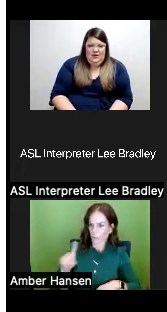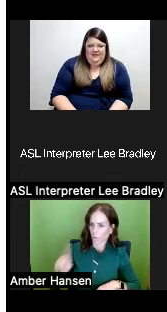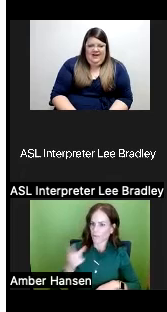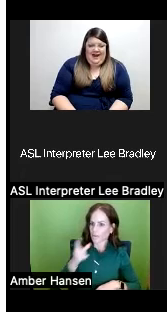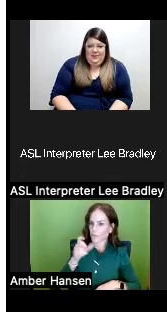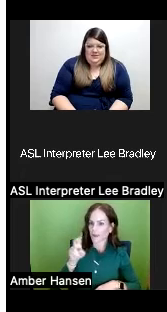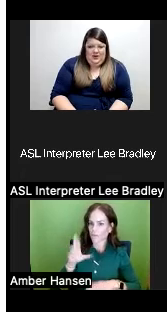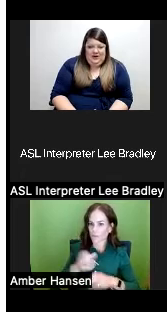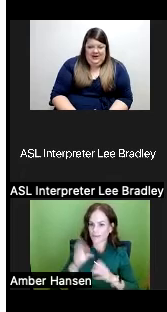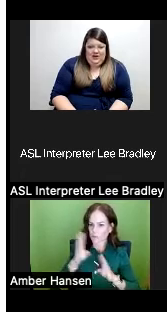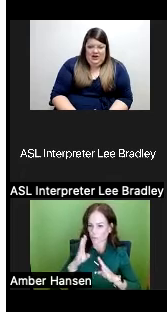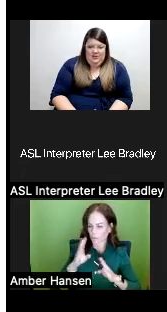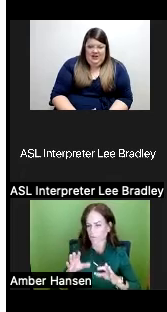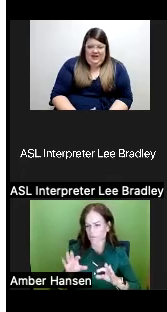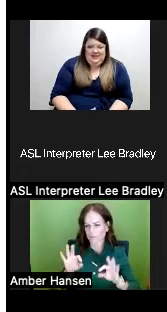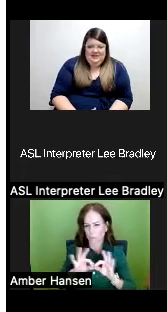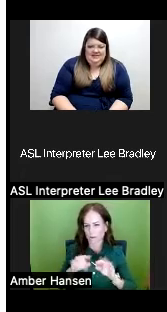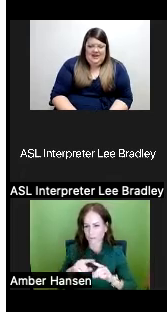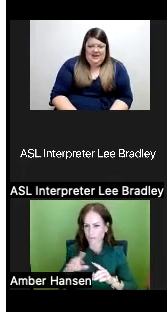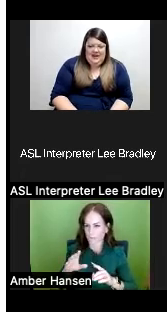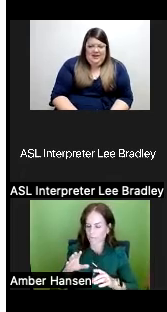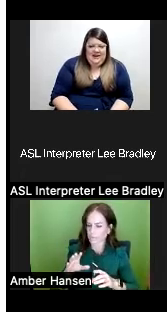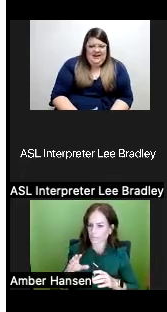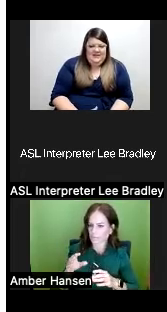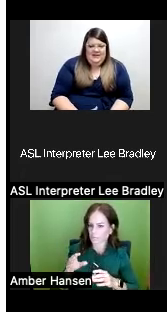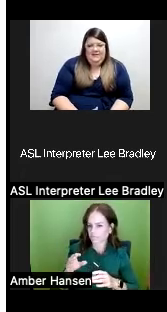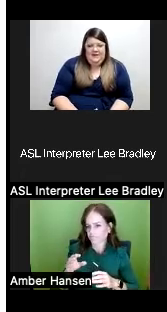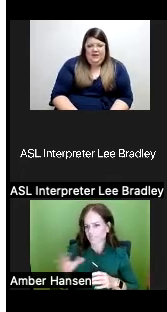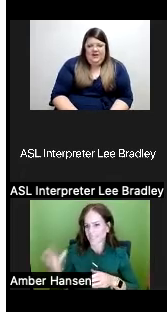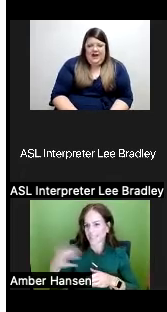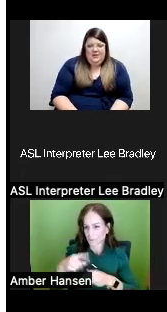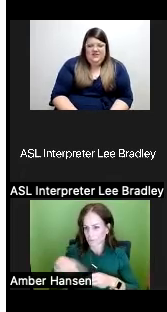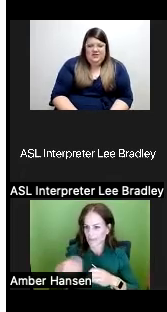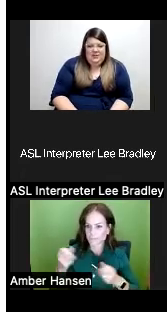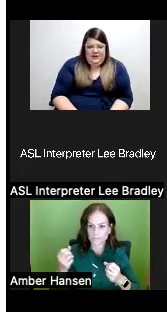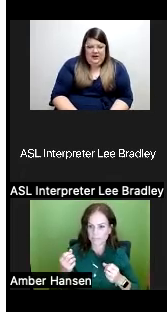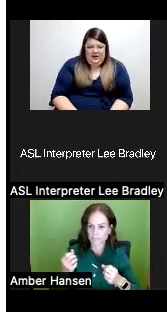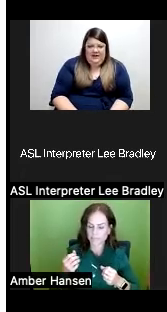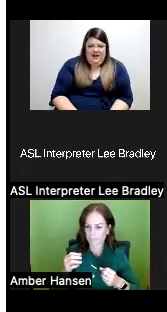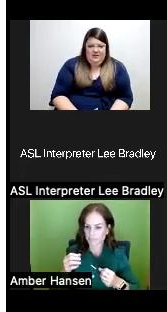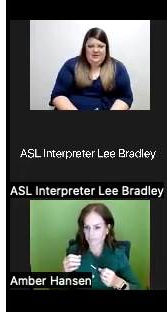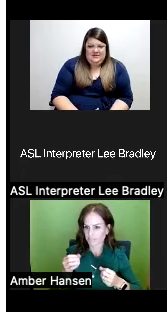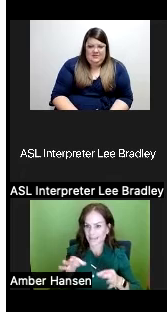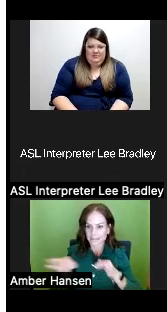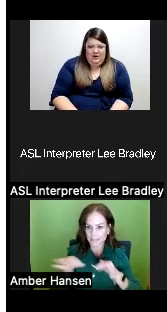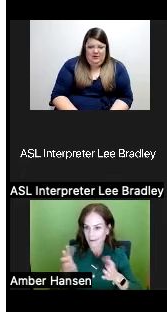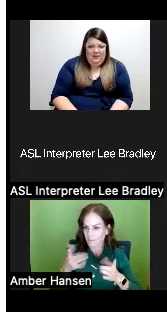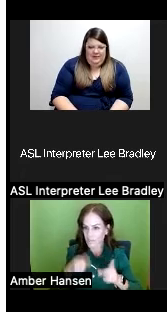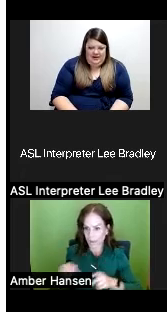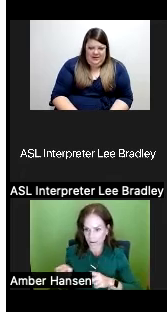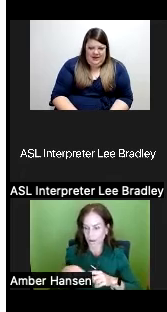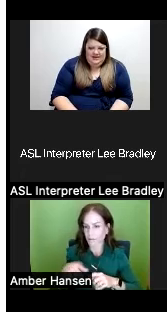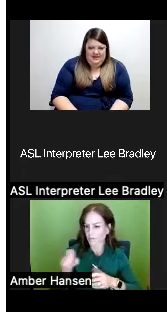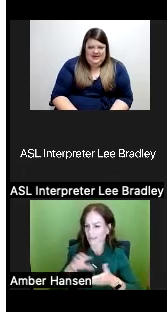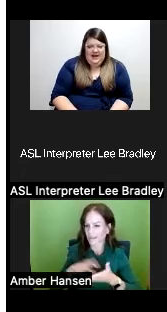Because I only felt like I was the only one getting in trouble, I had this negative self-view that I was just a troublemaker and that I was more of a problem